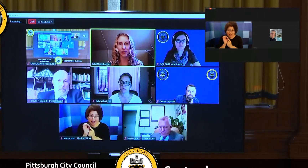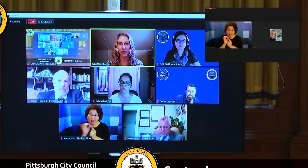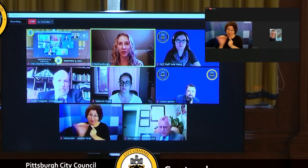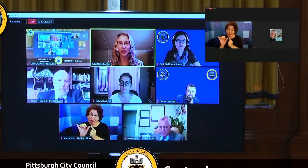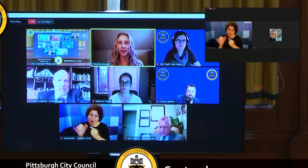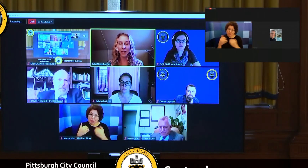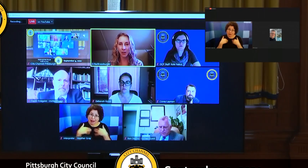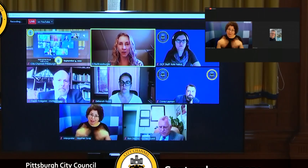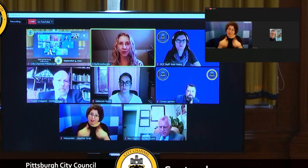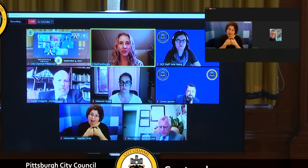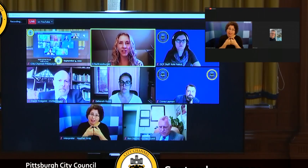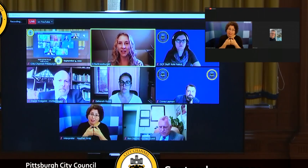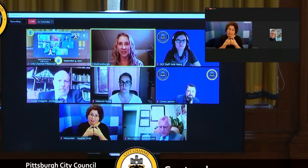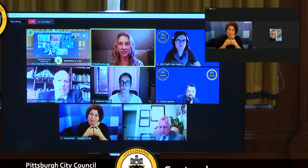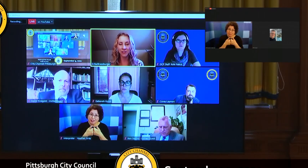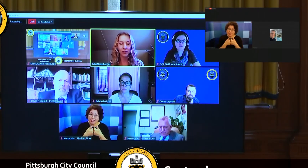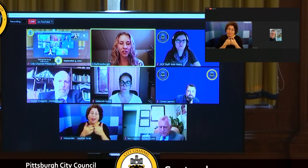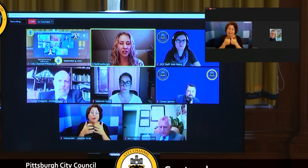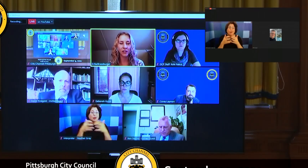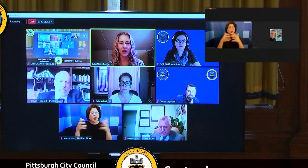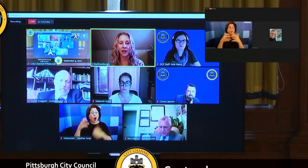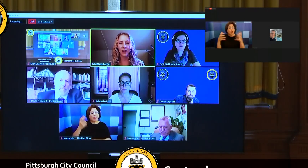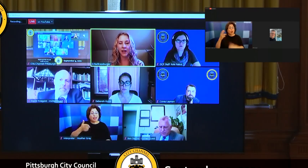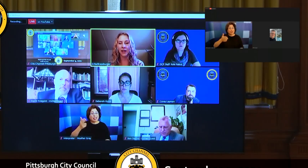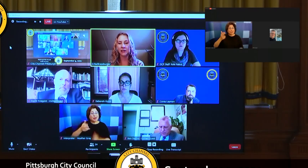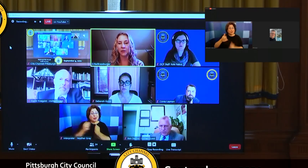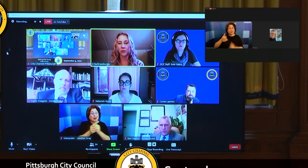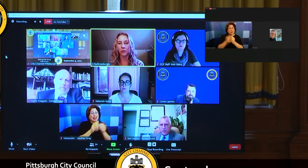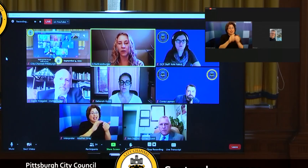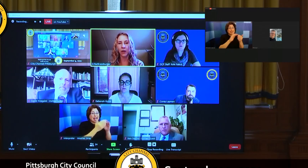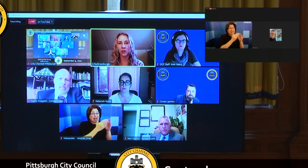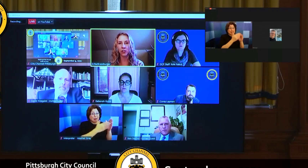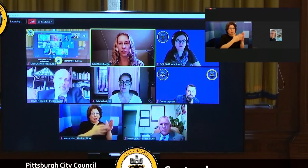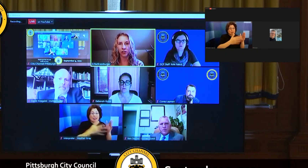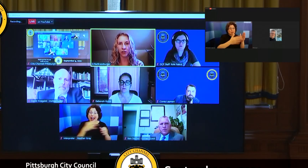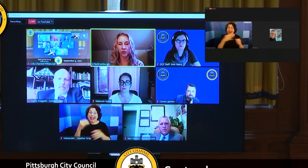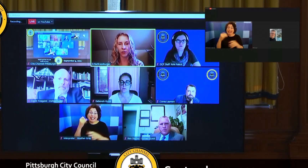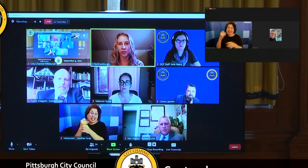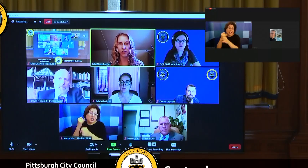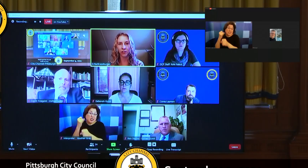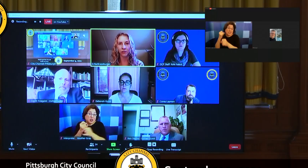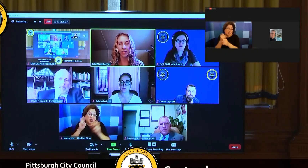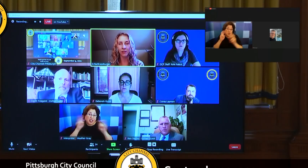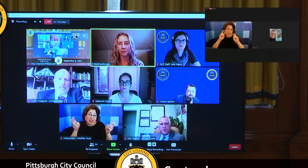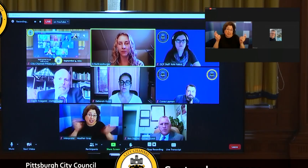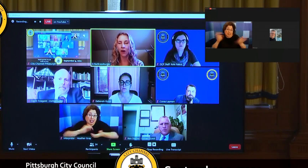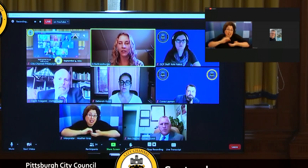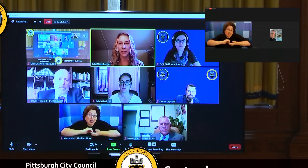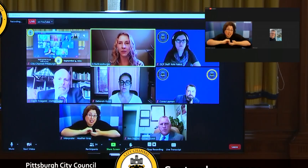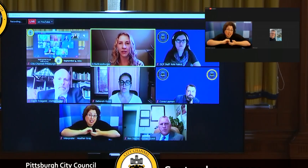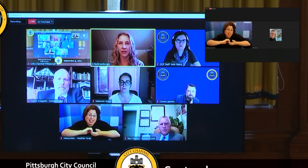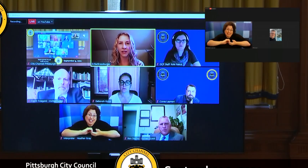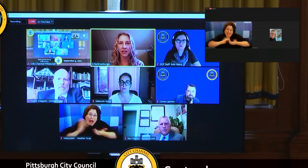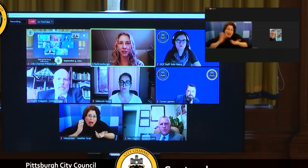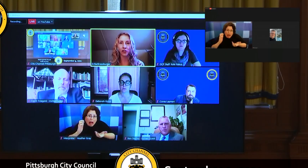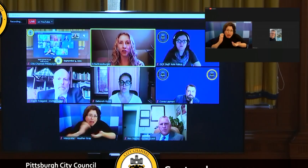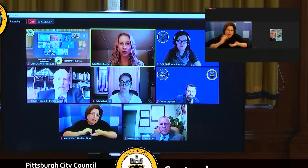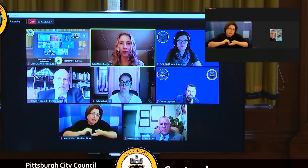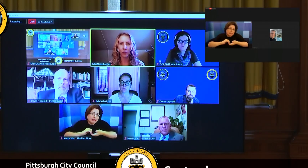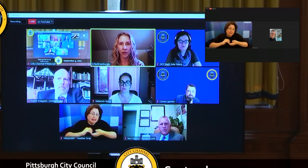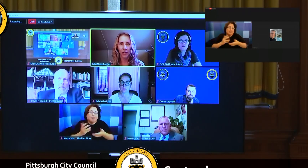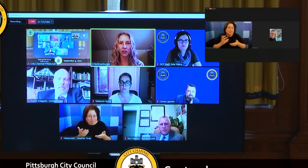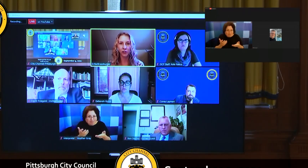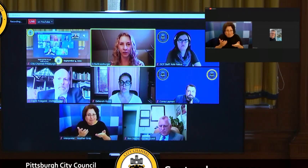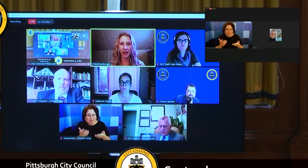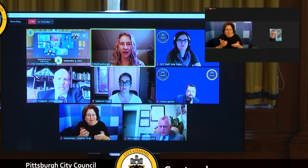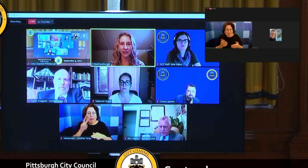with neighbors and the institution. And what I would just urge everyone to do, as hard as it can be, is to look